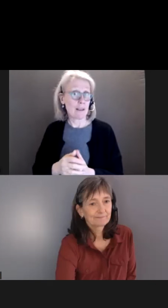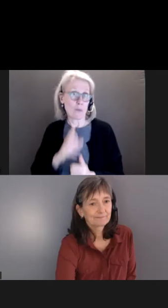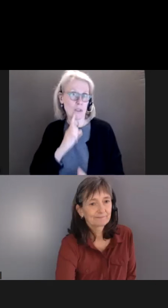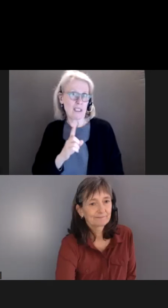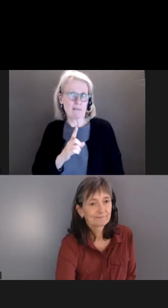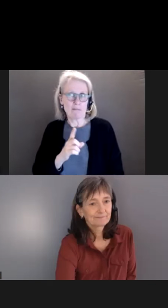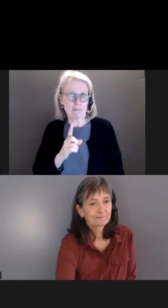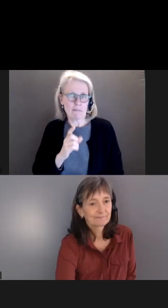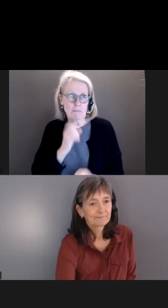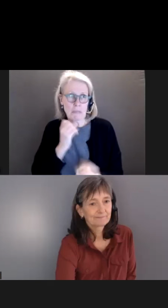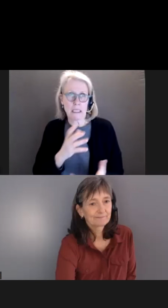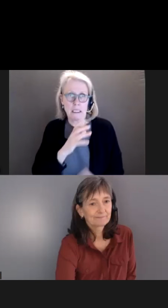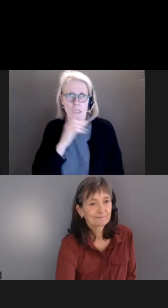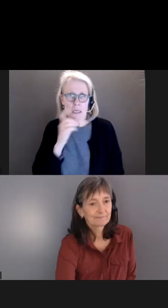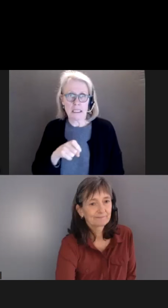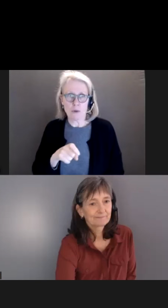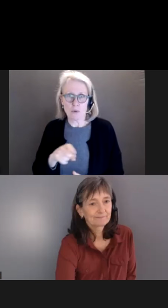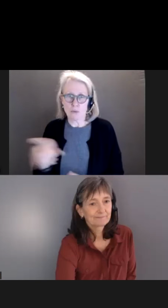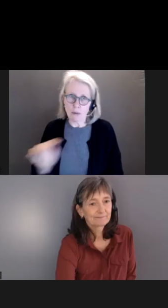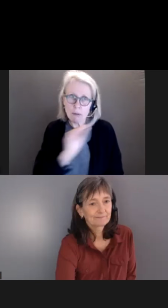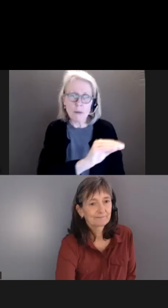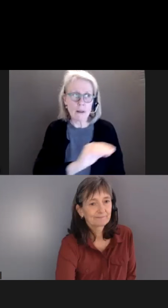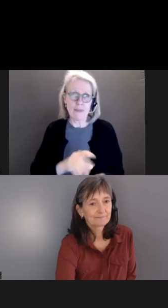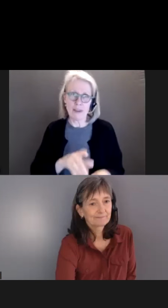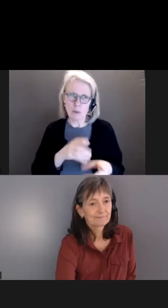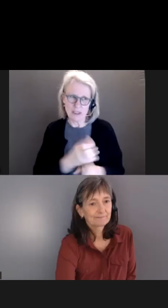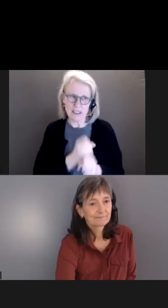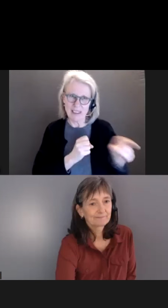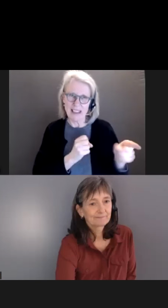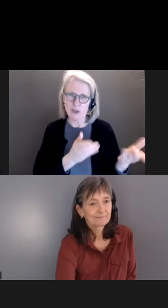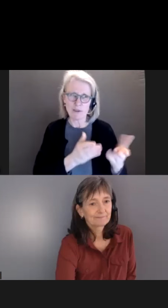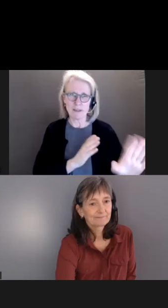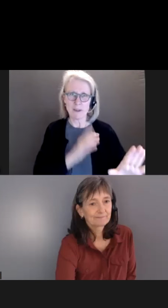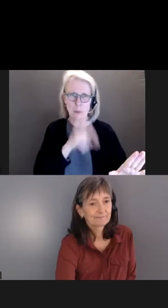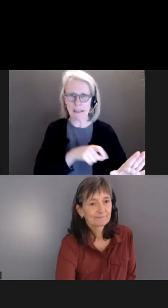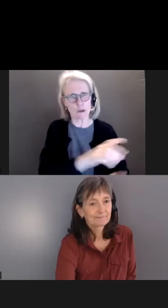and expensive facility-based care many individuals are currently receiving.